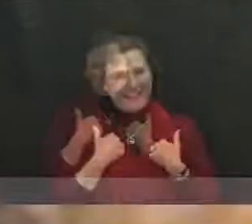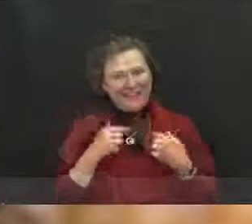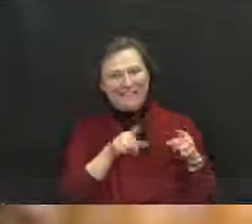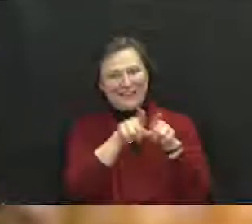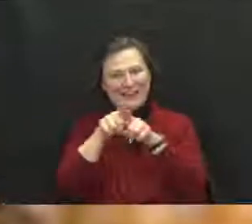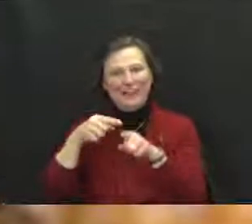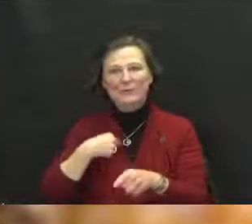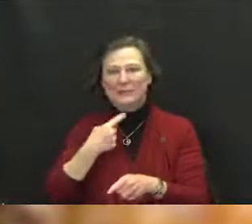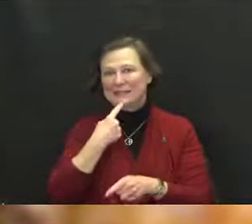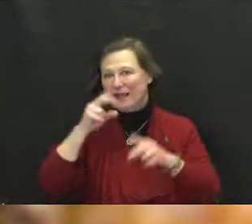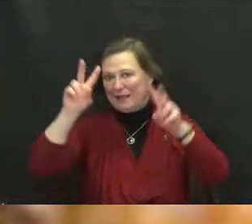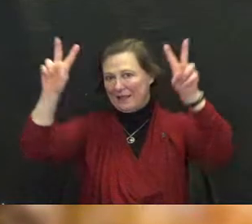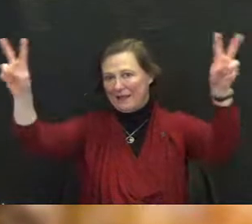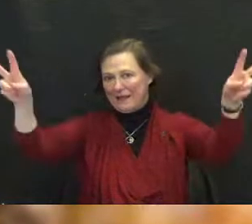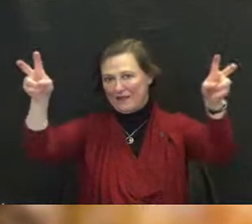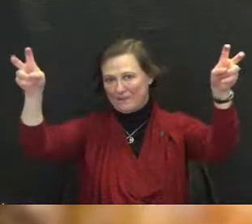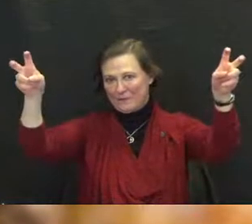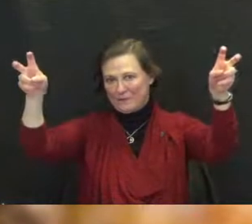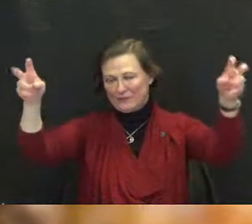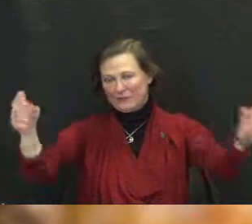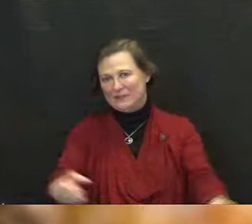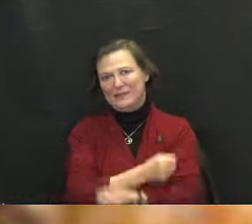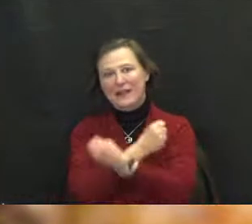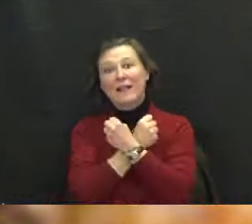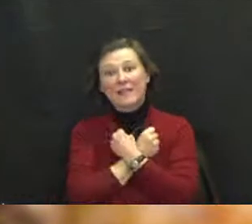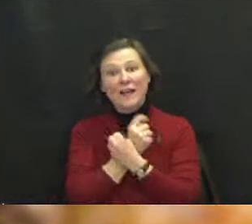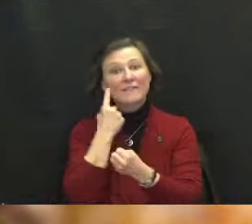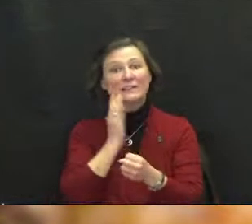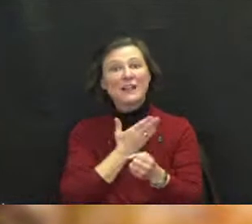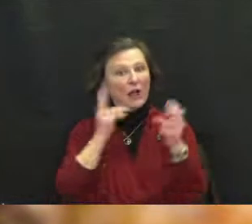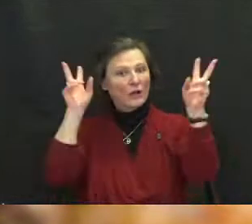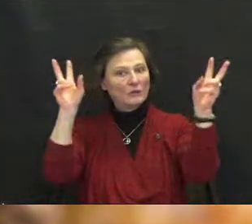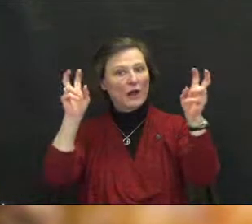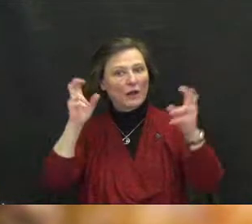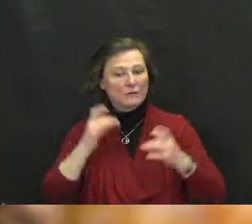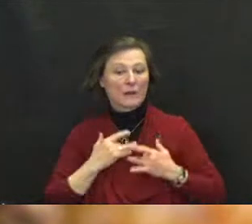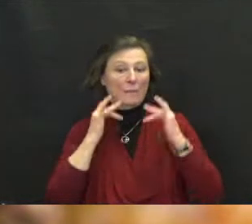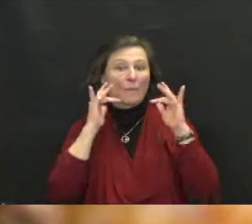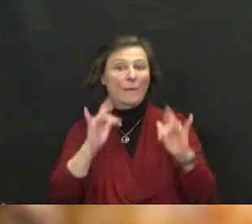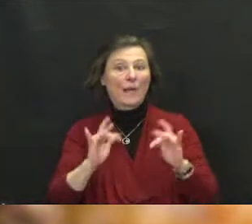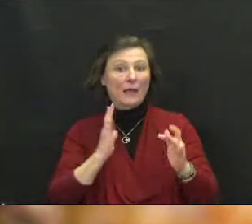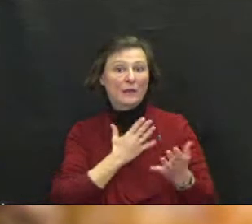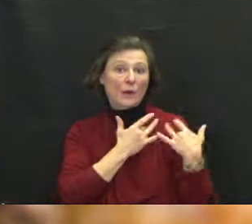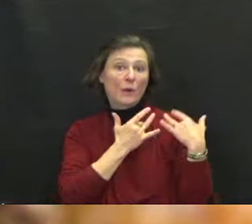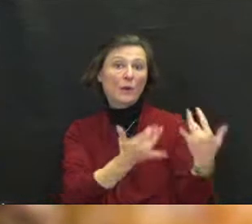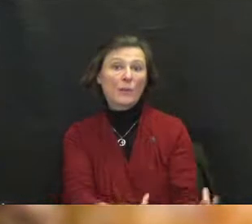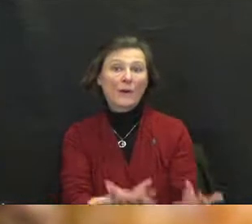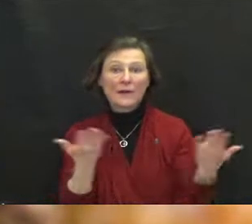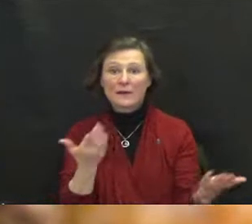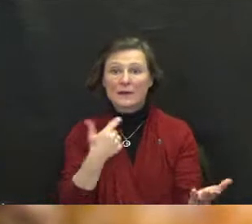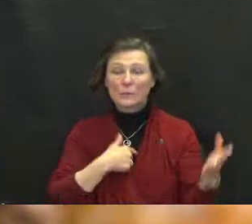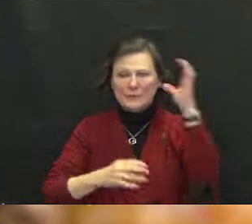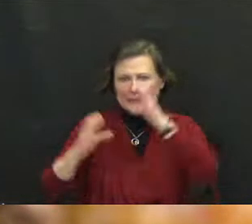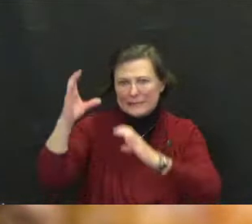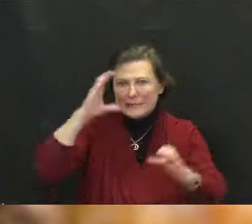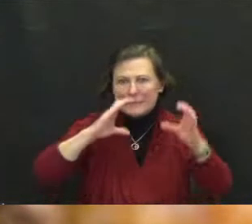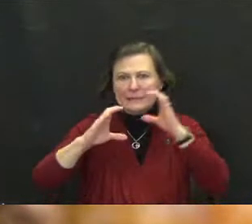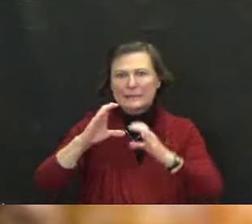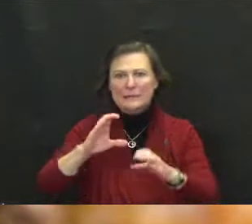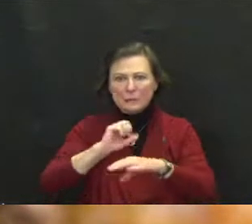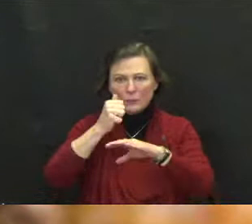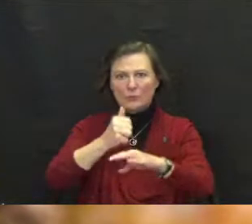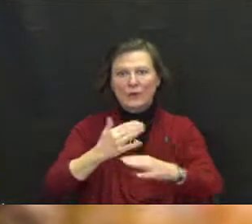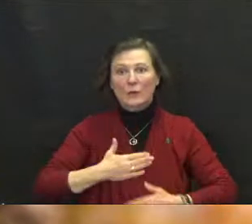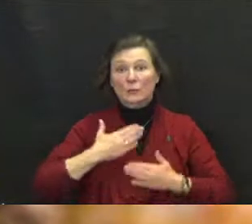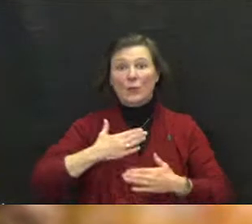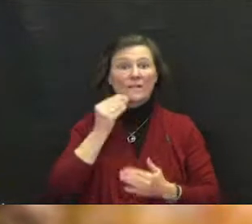affirmation. Love is our doctrine. Compassion is our way. Here we seek to create a